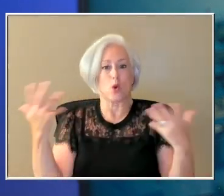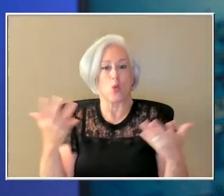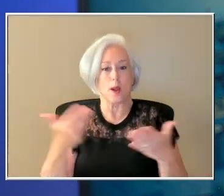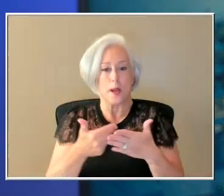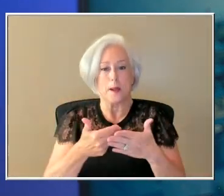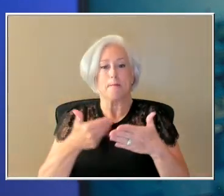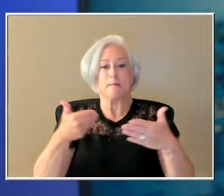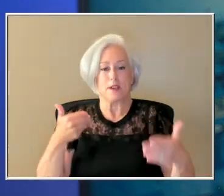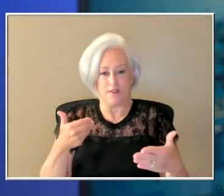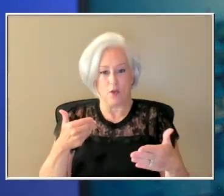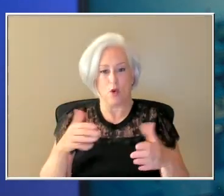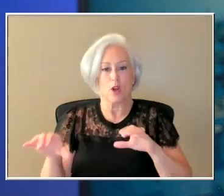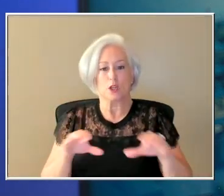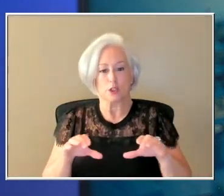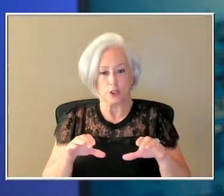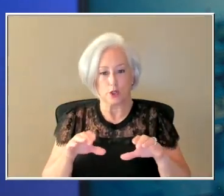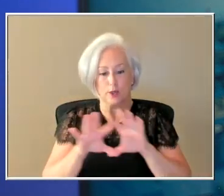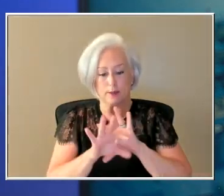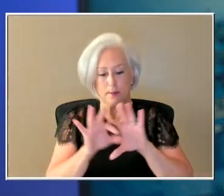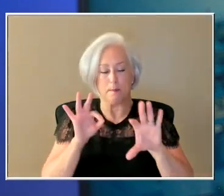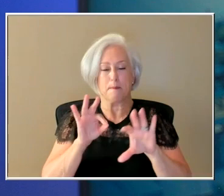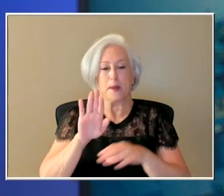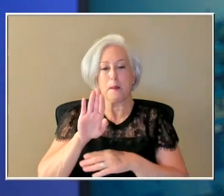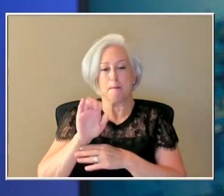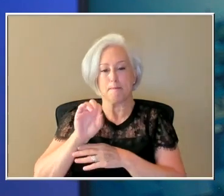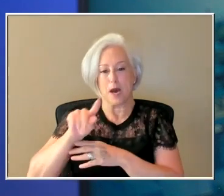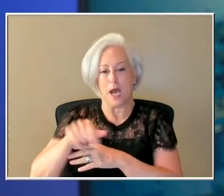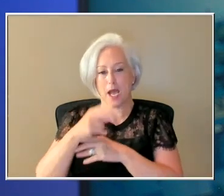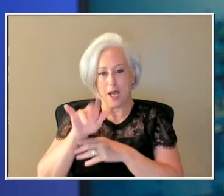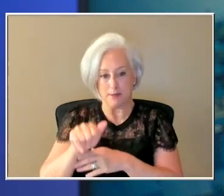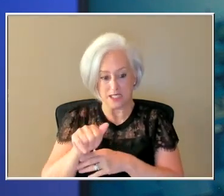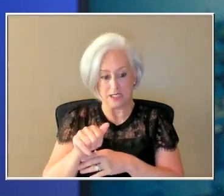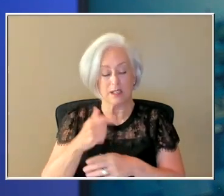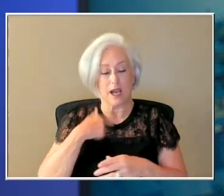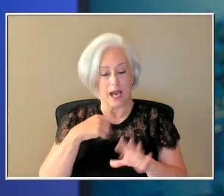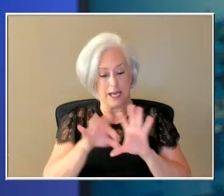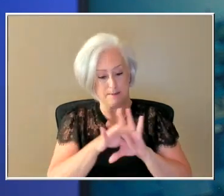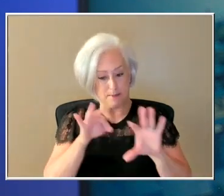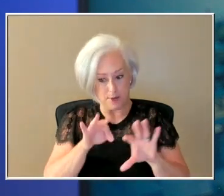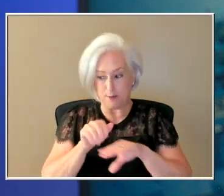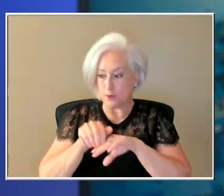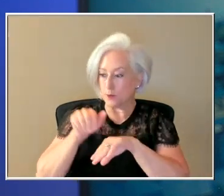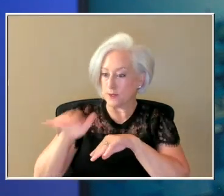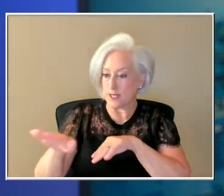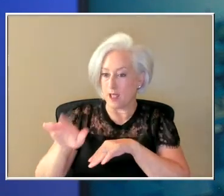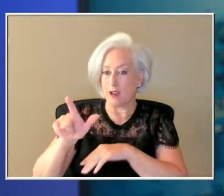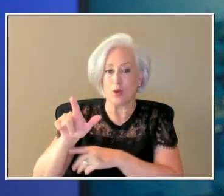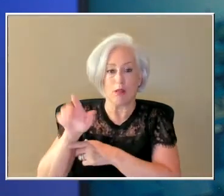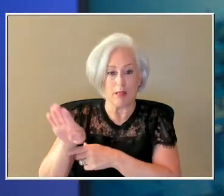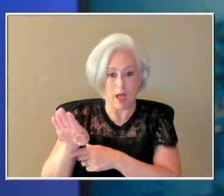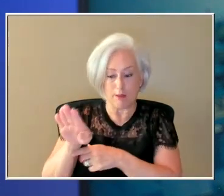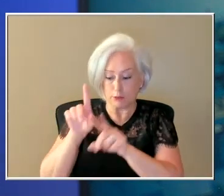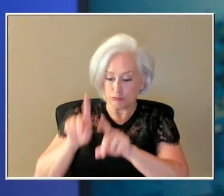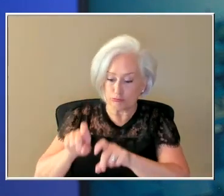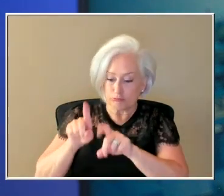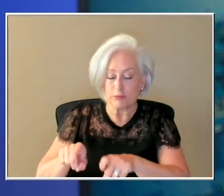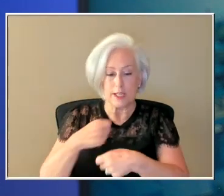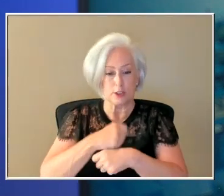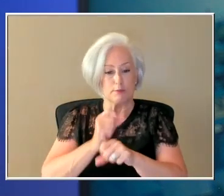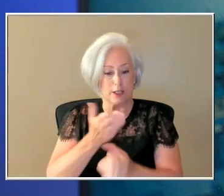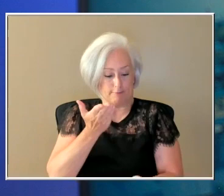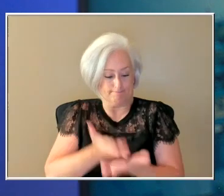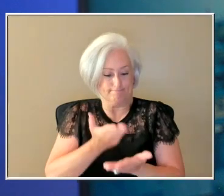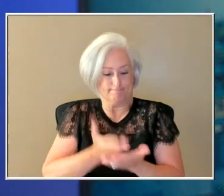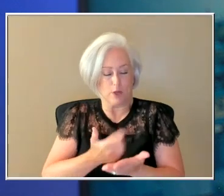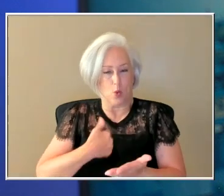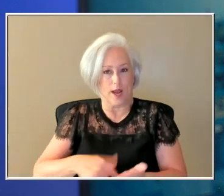do the biopsy. I use the biopsy to confirm what I already think it is. In addition to that, we know that the primary